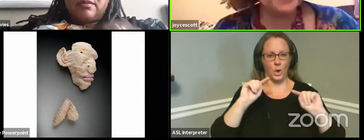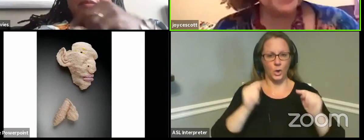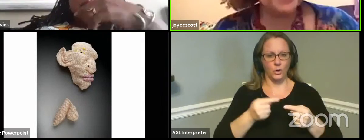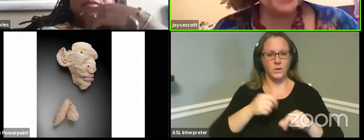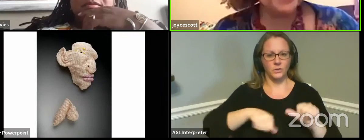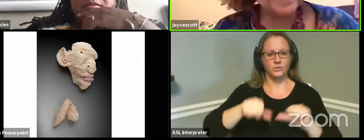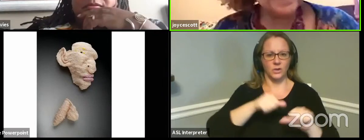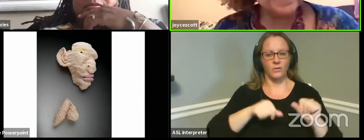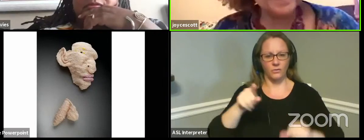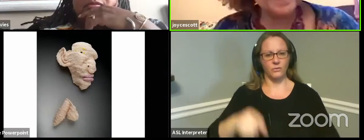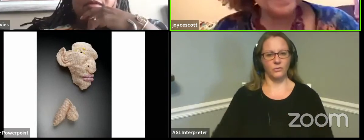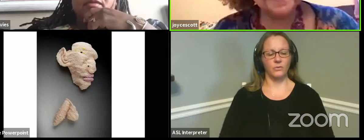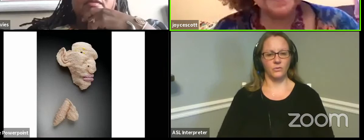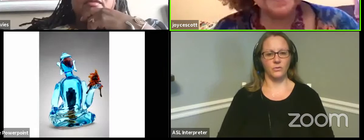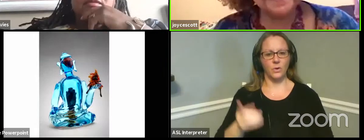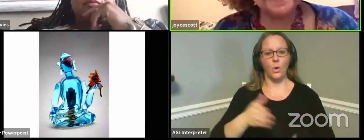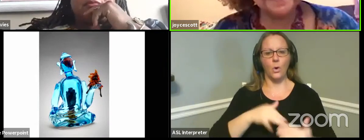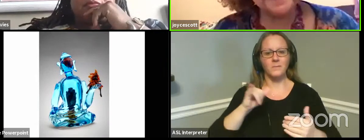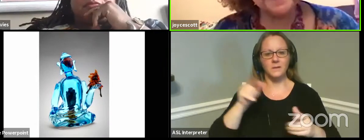Next.